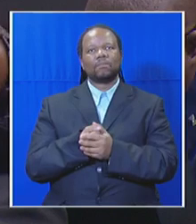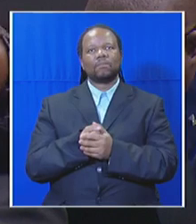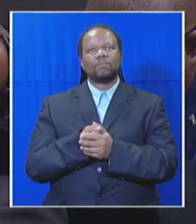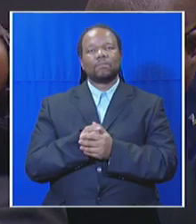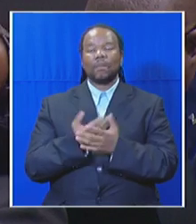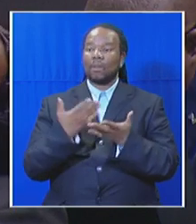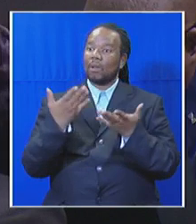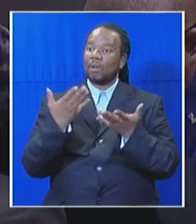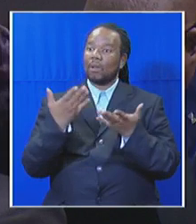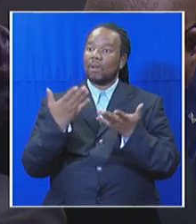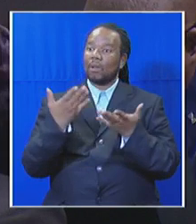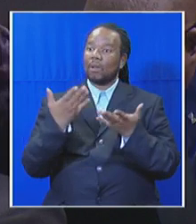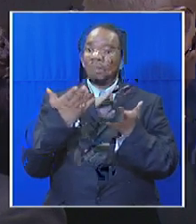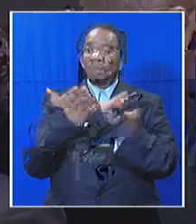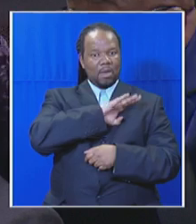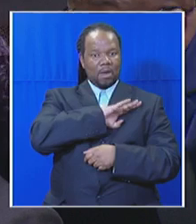finance or fund?